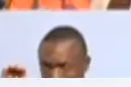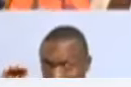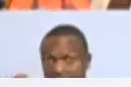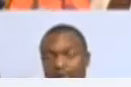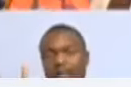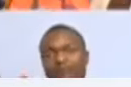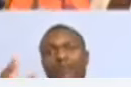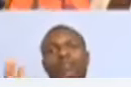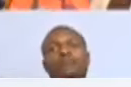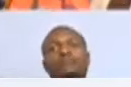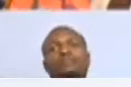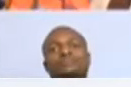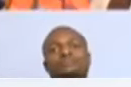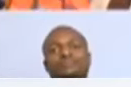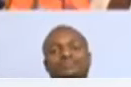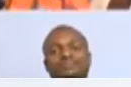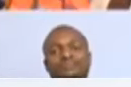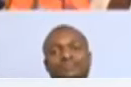1,311,000